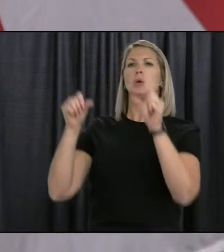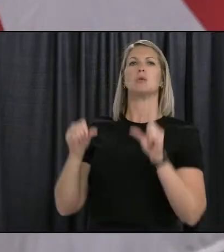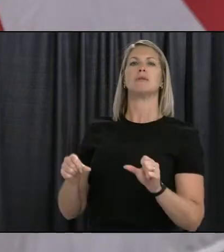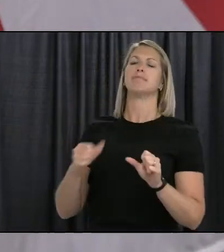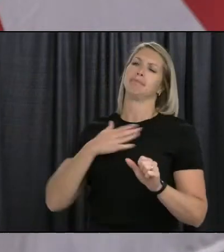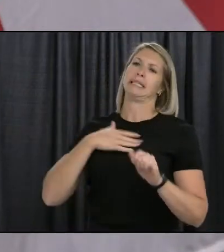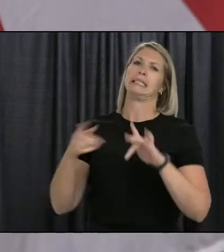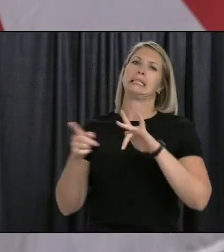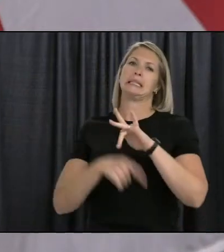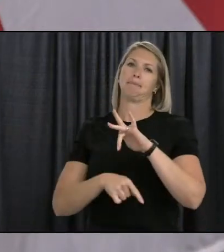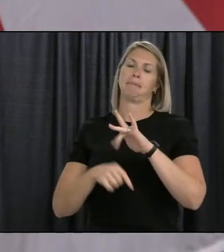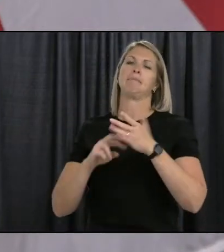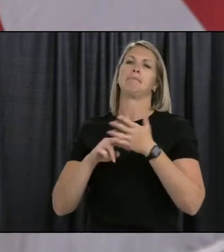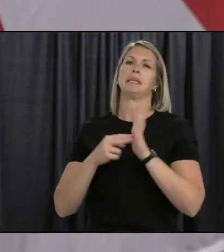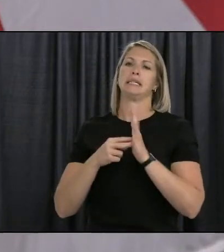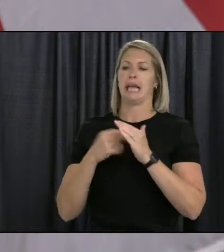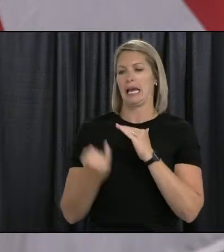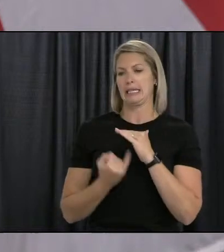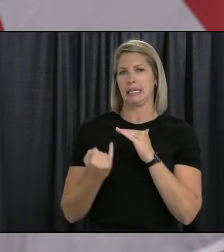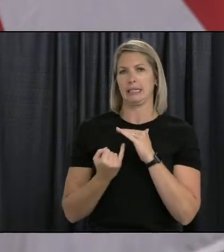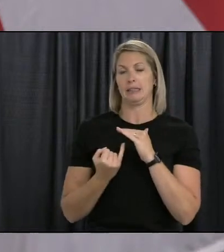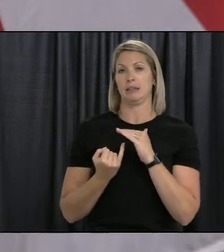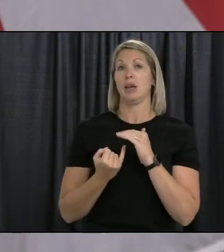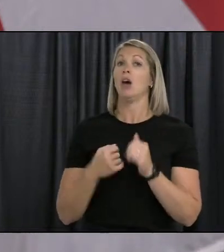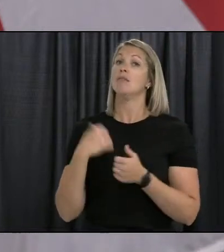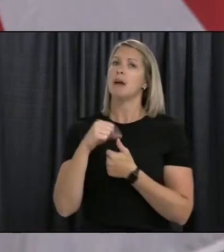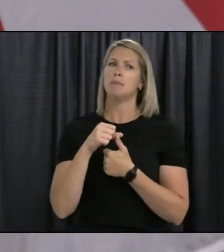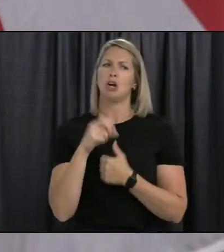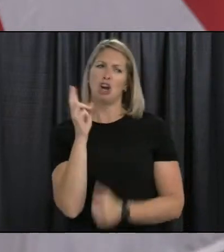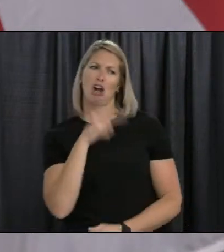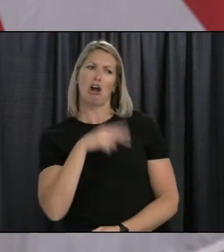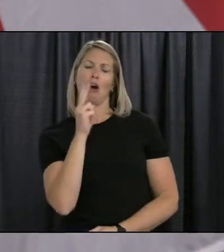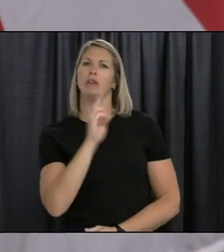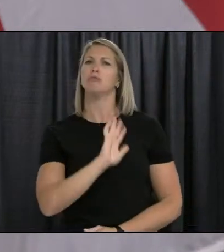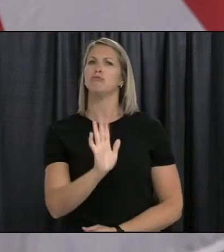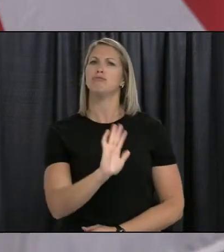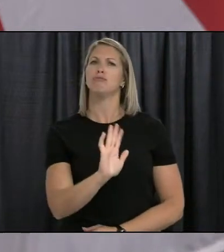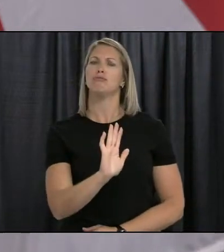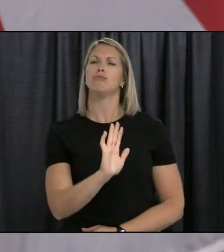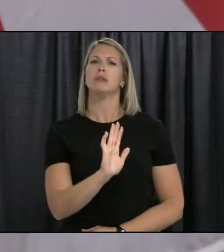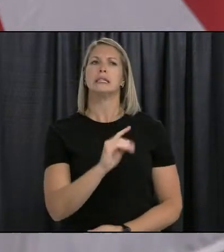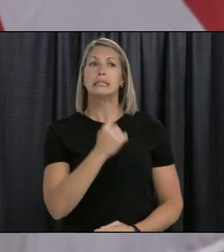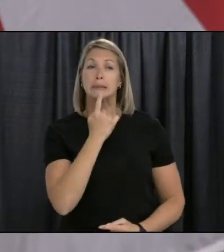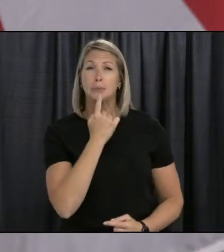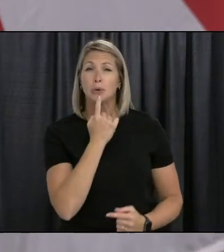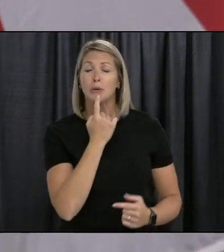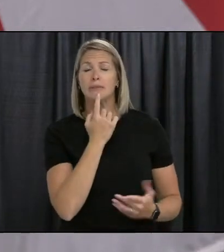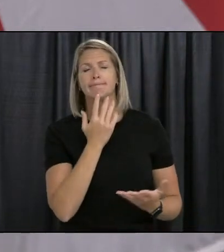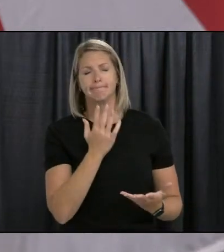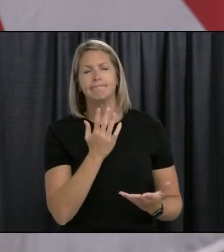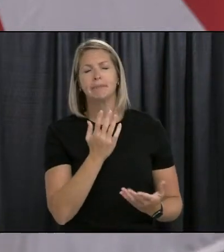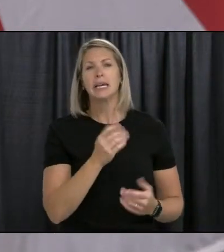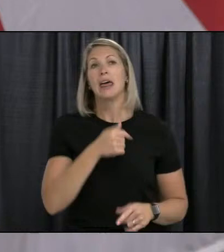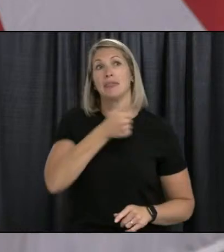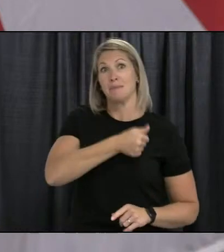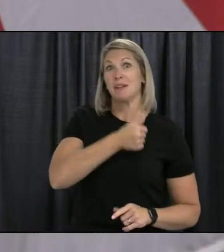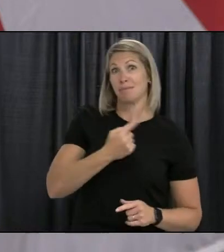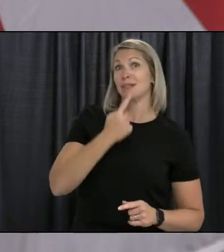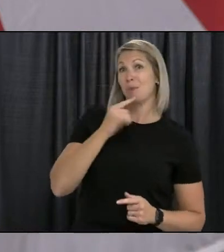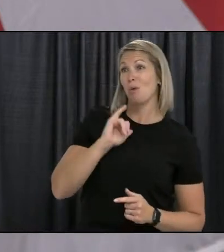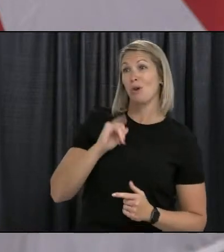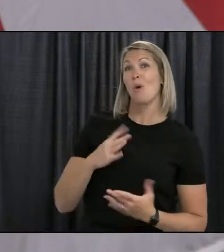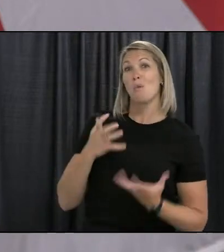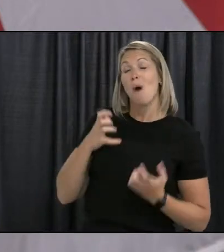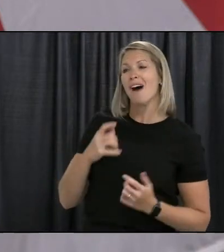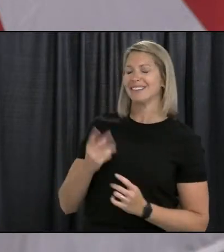signs, please be respectful and kind to these families, as they may be disappointed about not being able to participate this year.